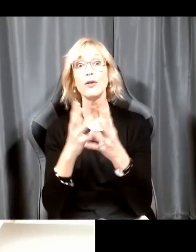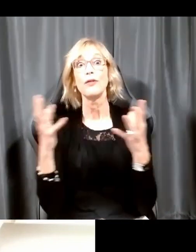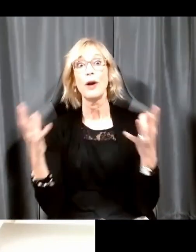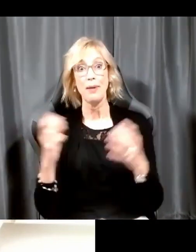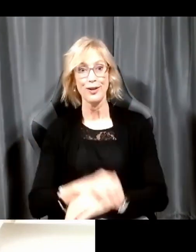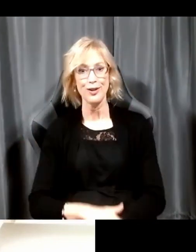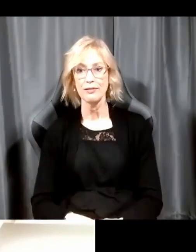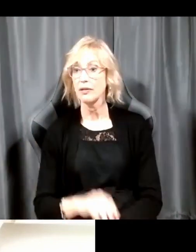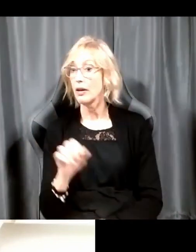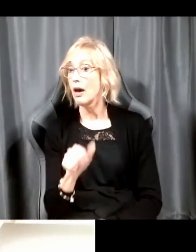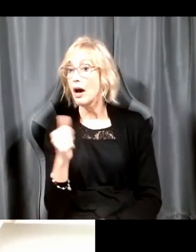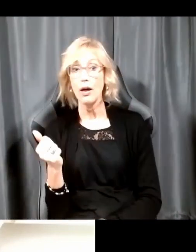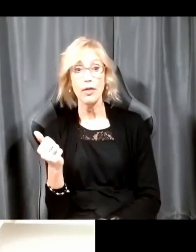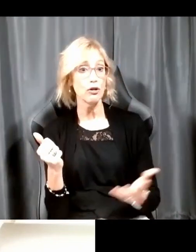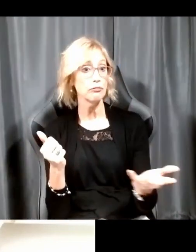much. Any other